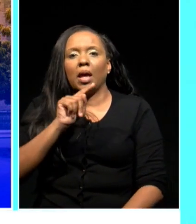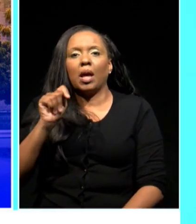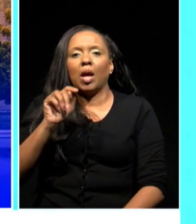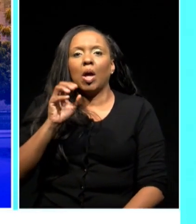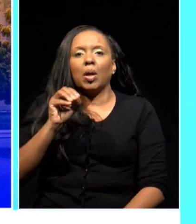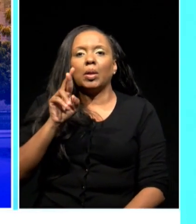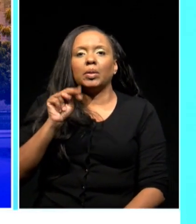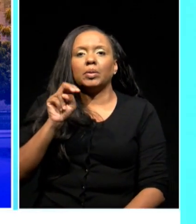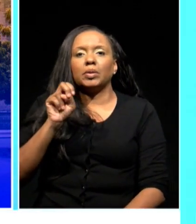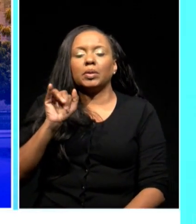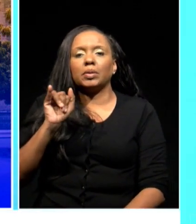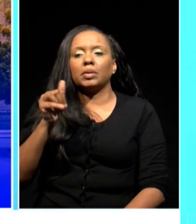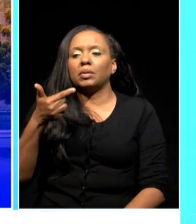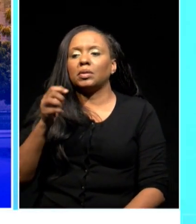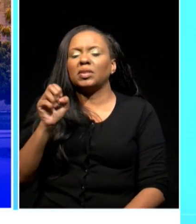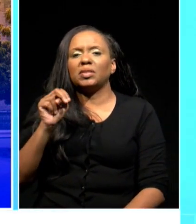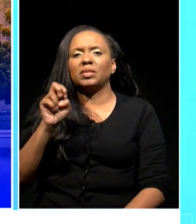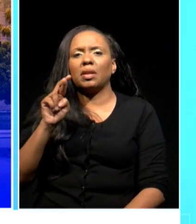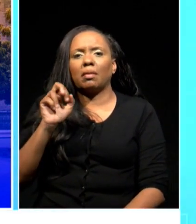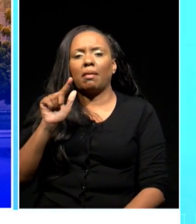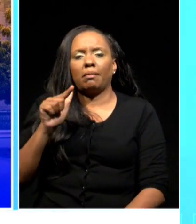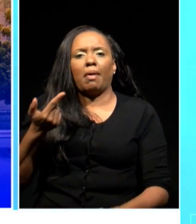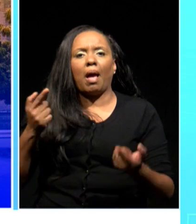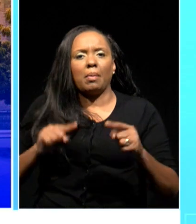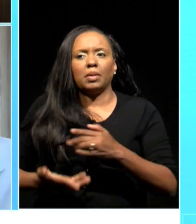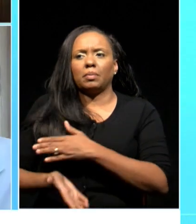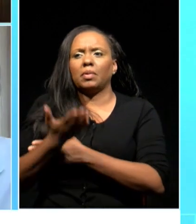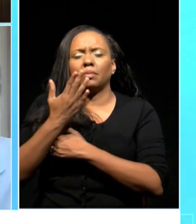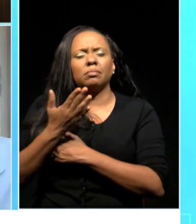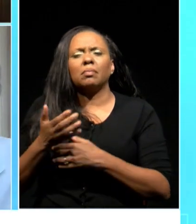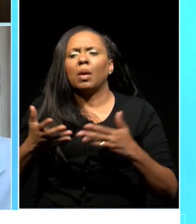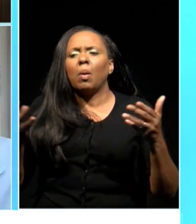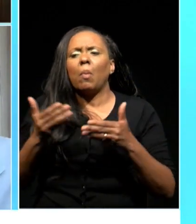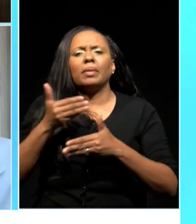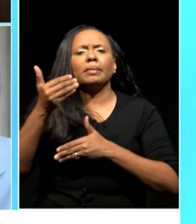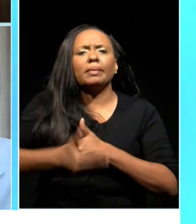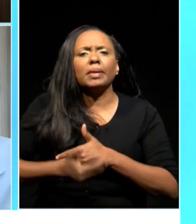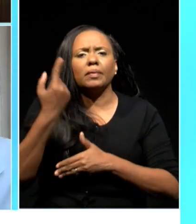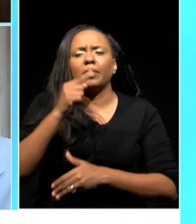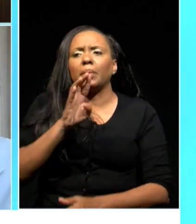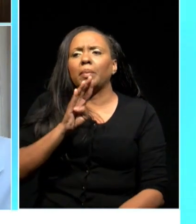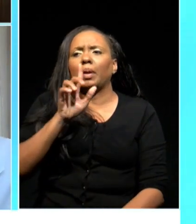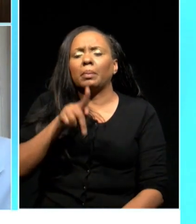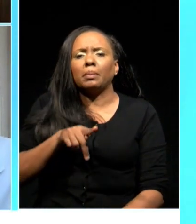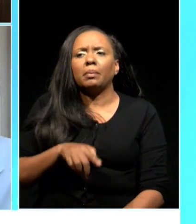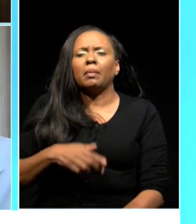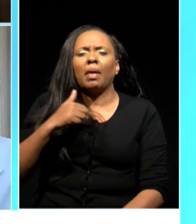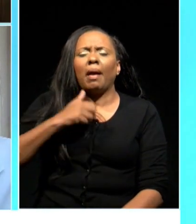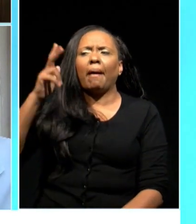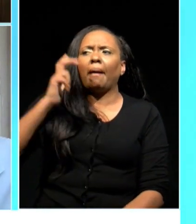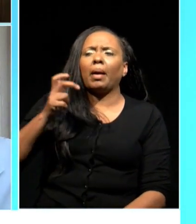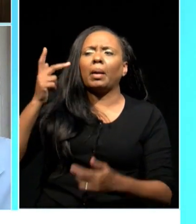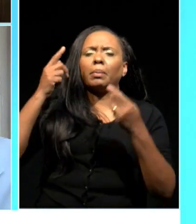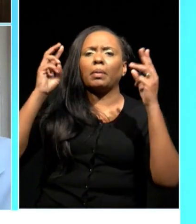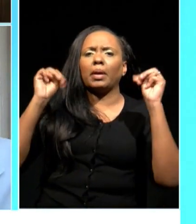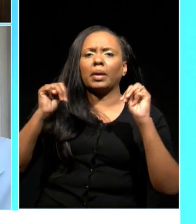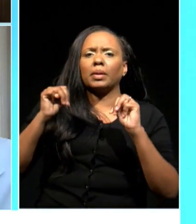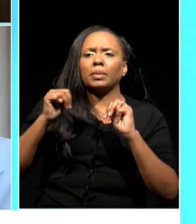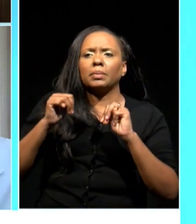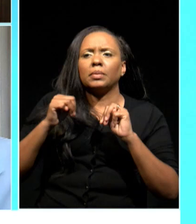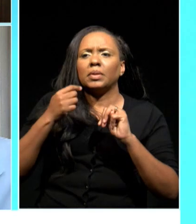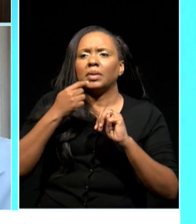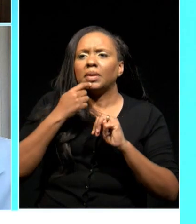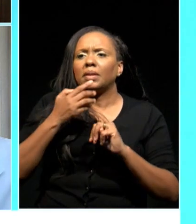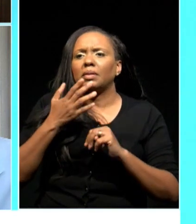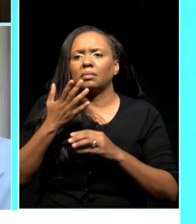House. So what's next for the Barbados Labour Party? I heard the Prime Minister made an interesting statement where she said in some instances she